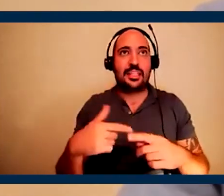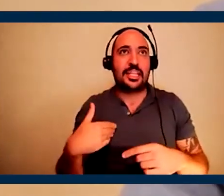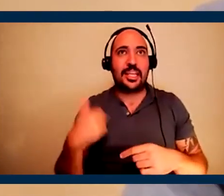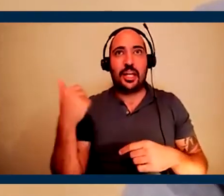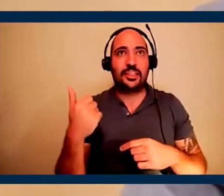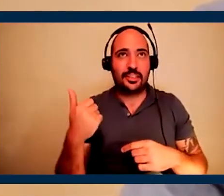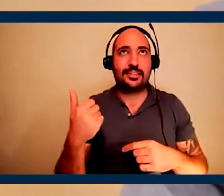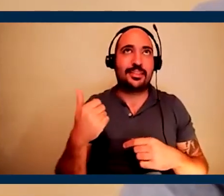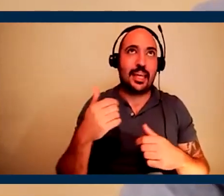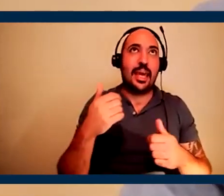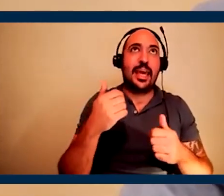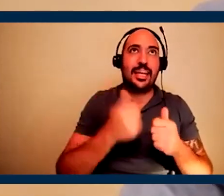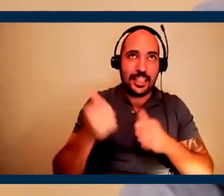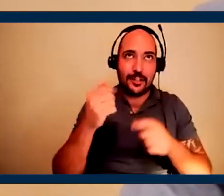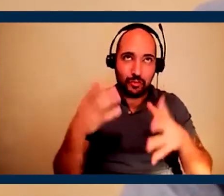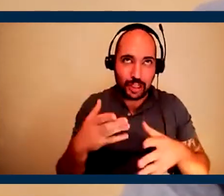youngest chair,